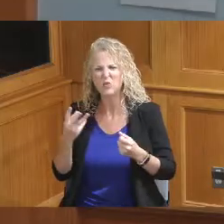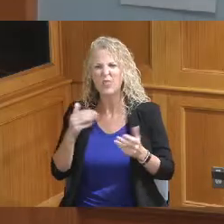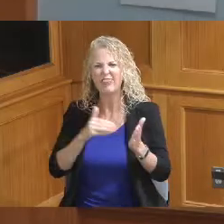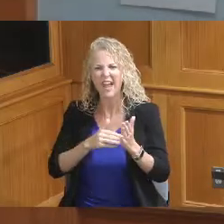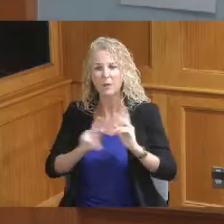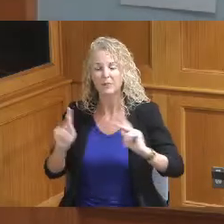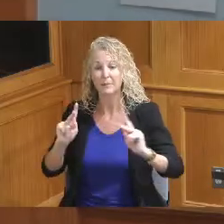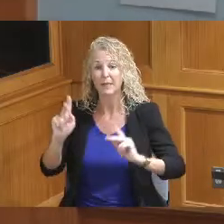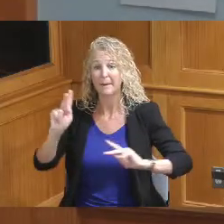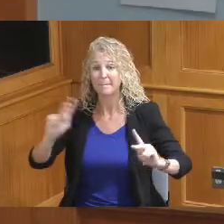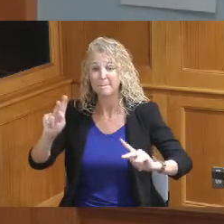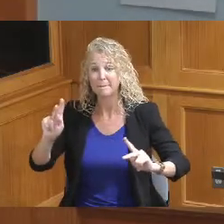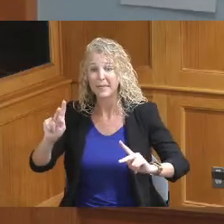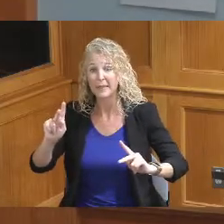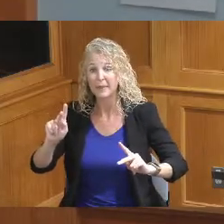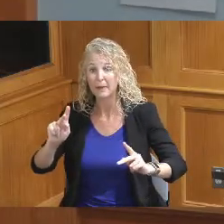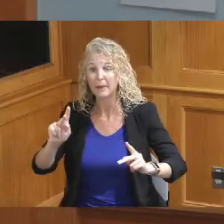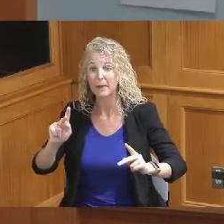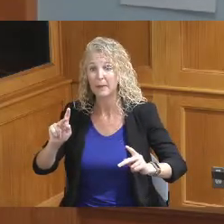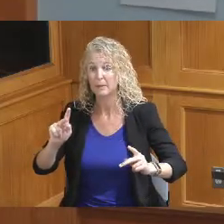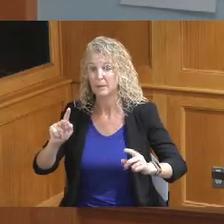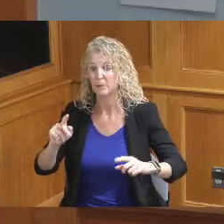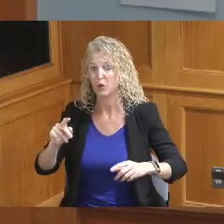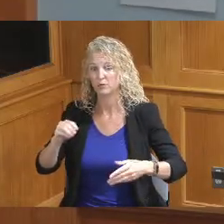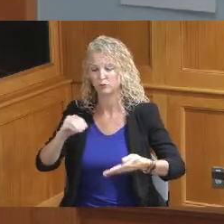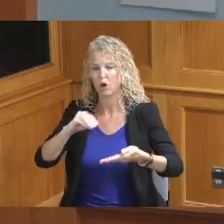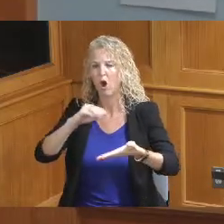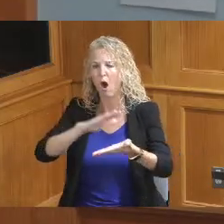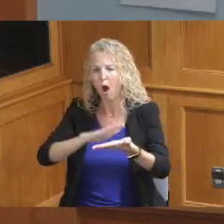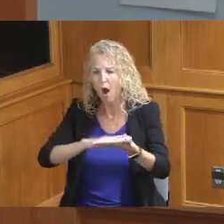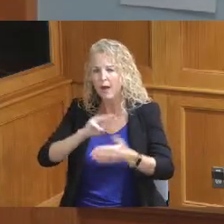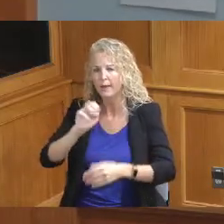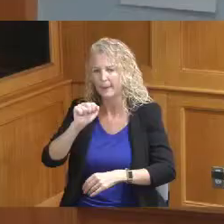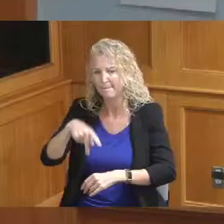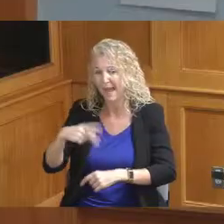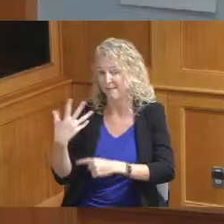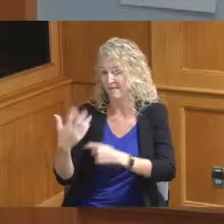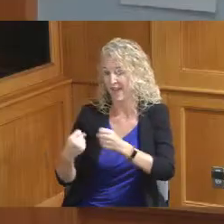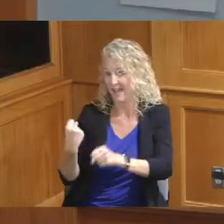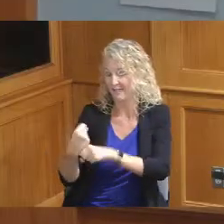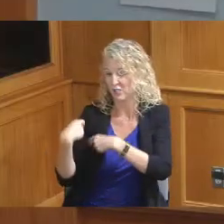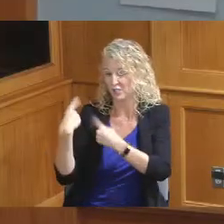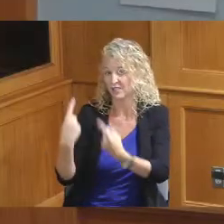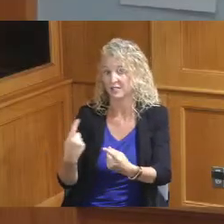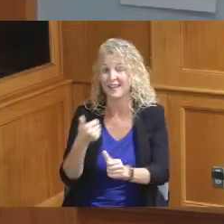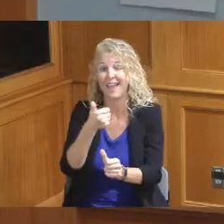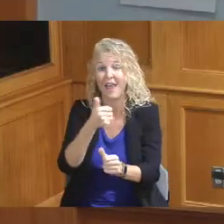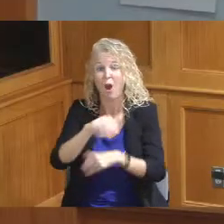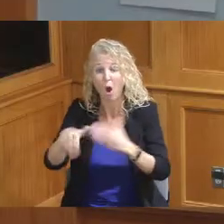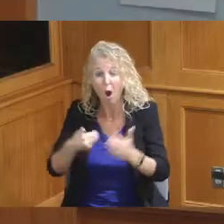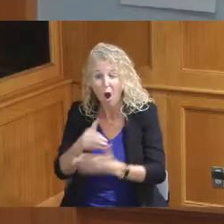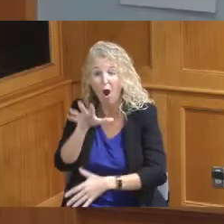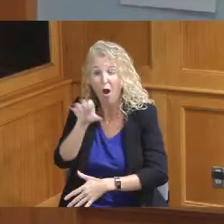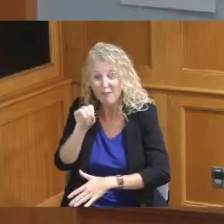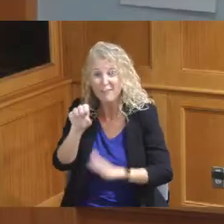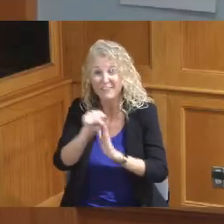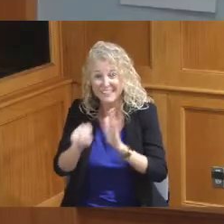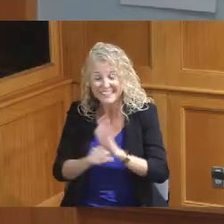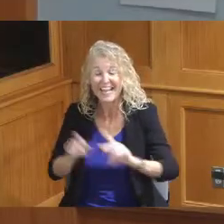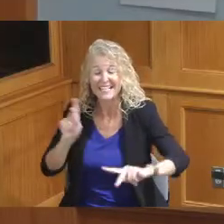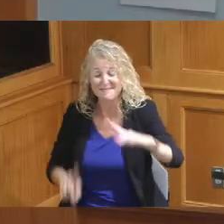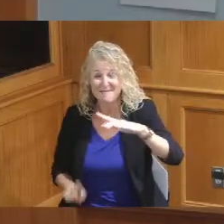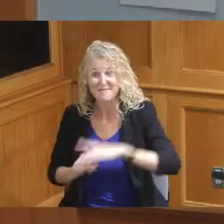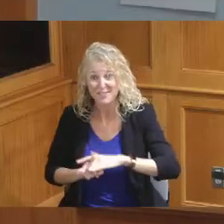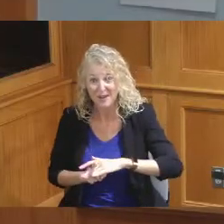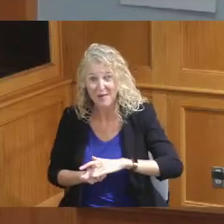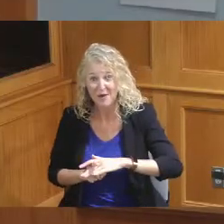take a pen and put in that map where they come in town from. Over 5 years, we have had all 50 states represented on that map, hundreds